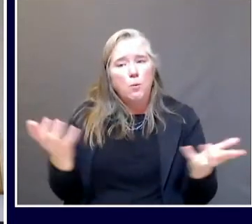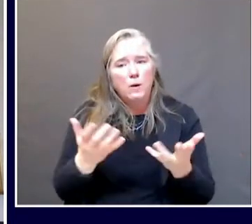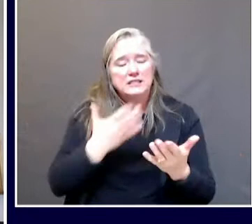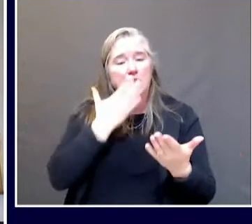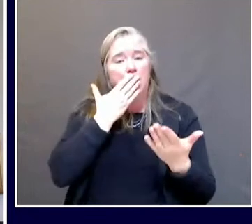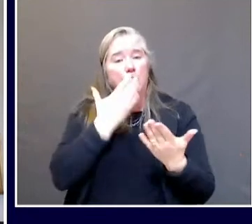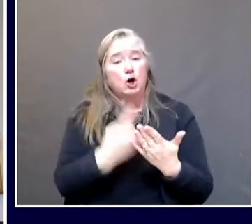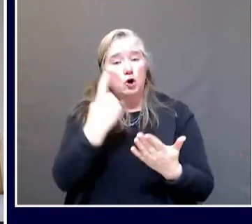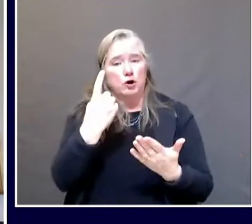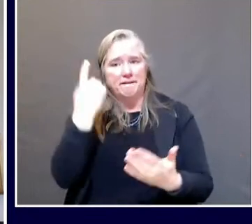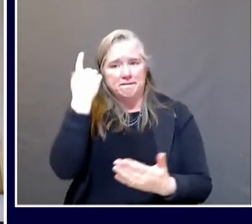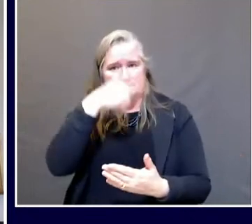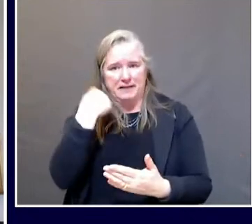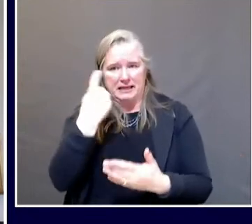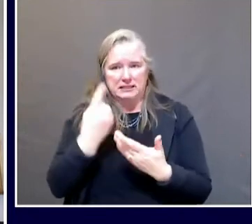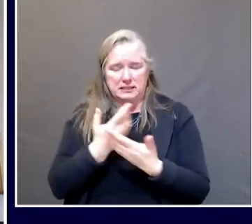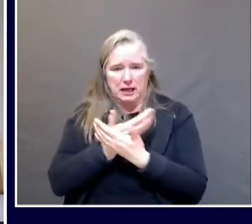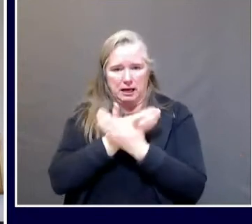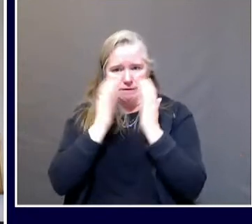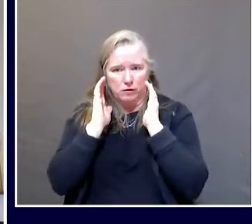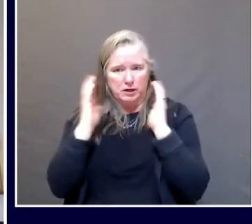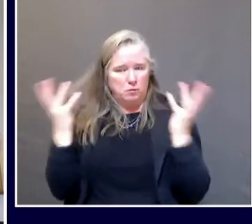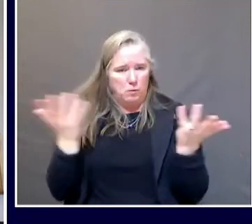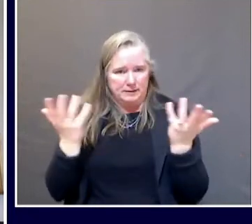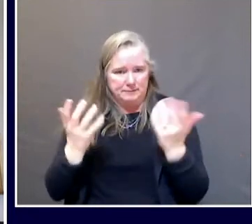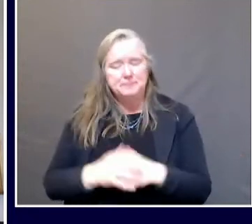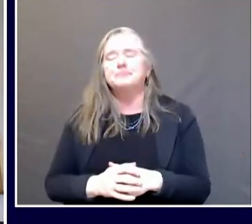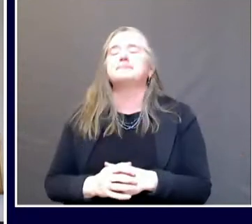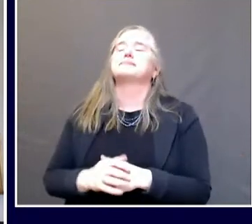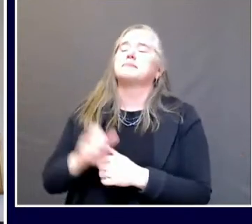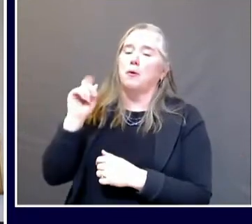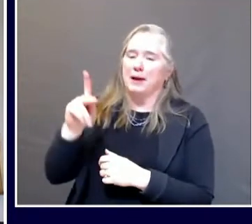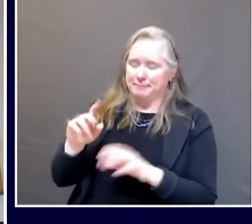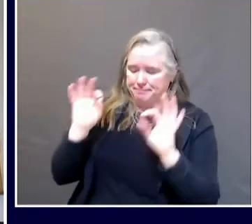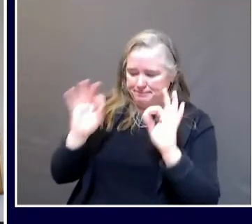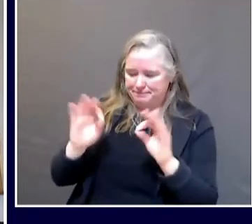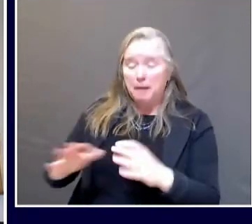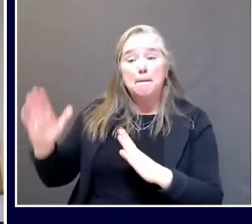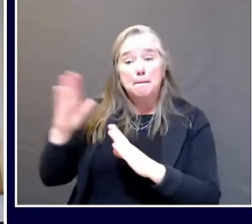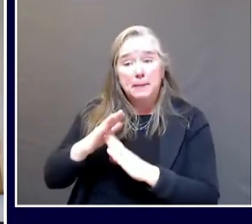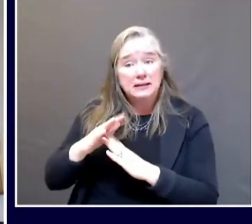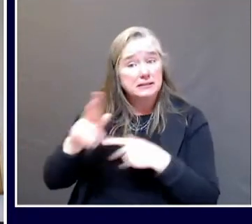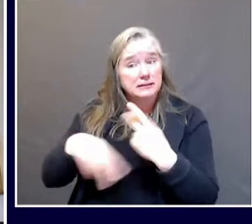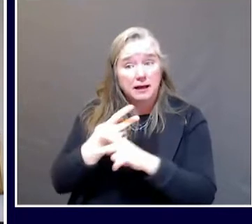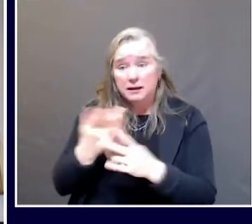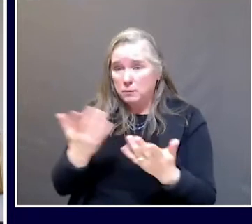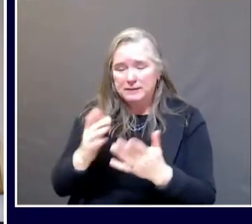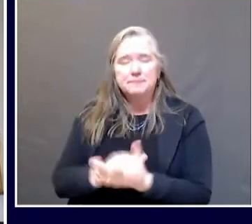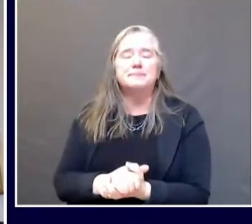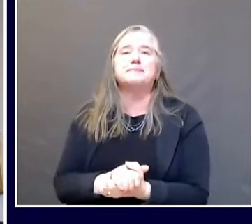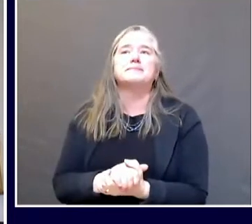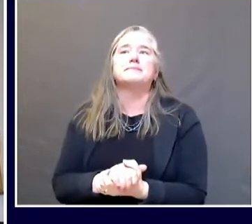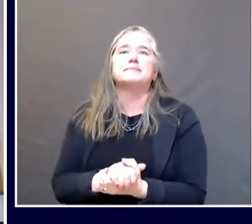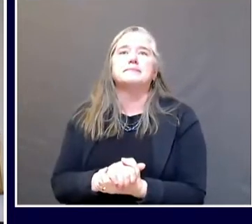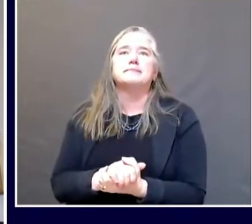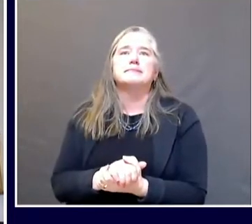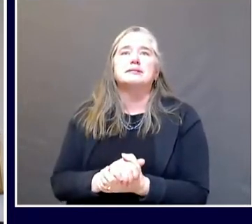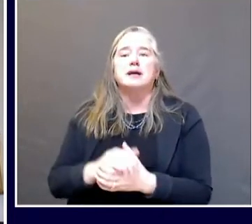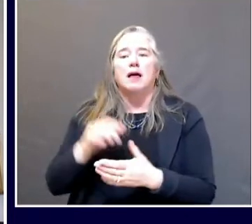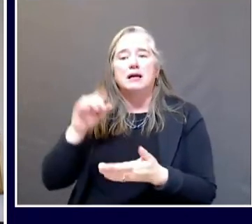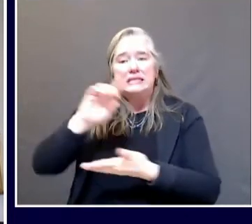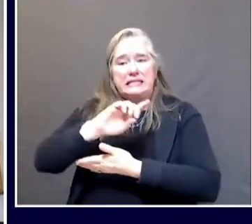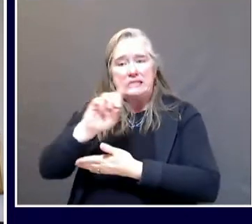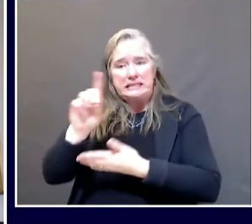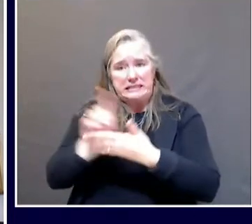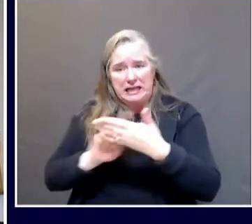to hear that. Okay, so the best kind of face covering is one that is designed to be a face covering.